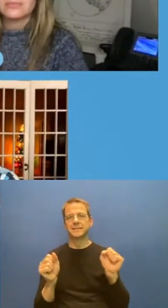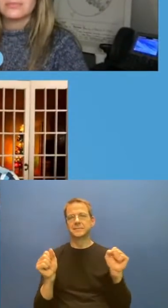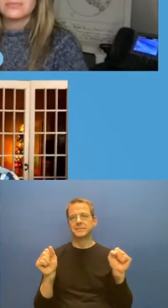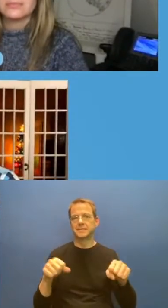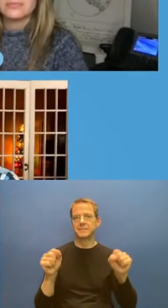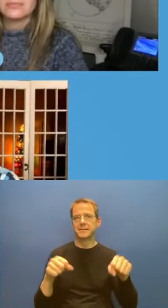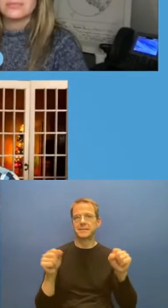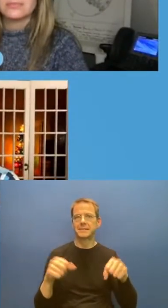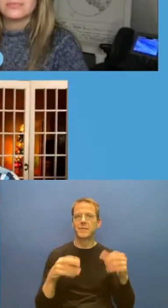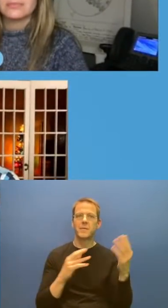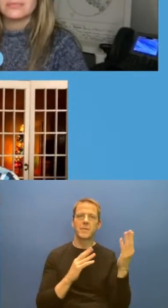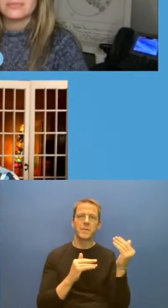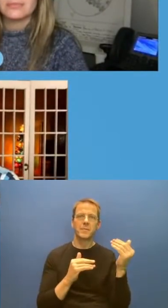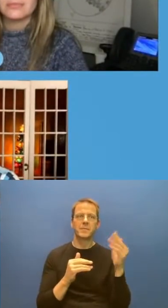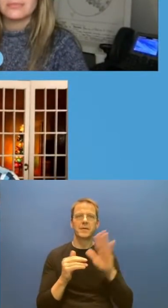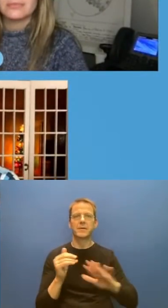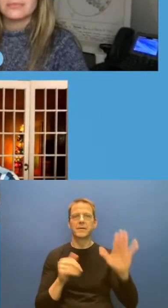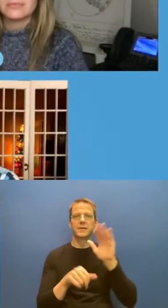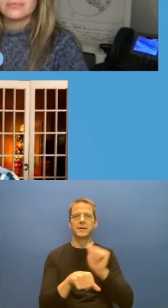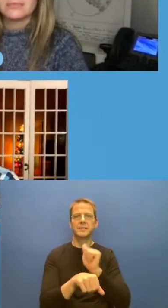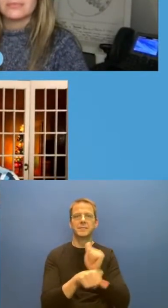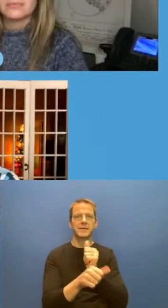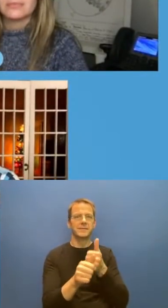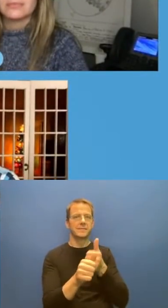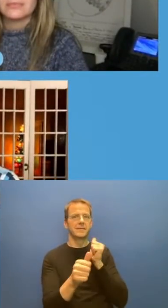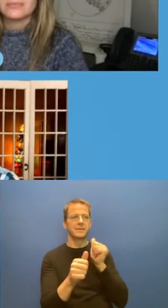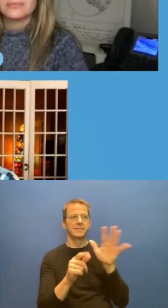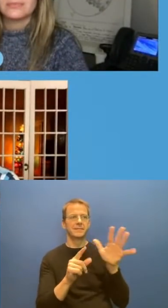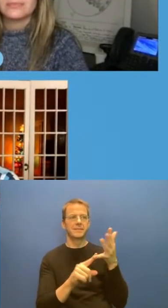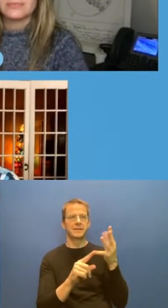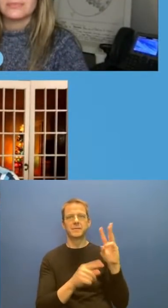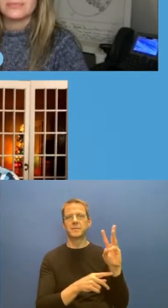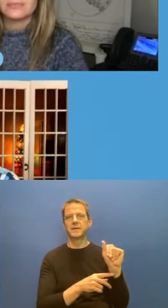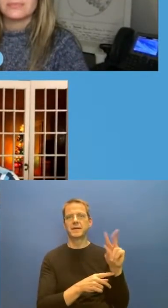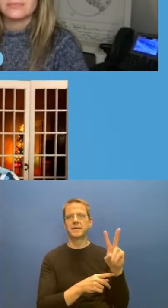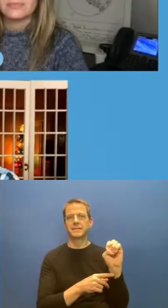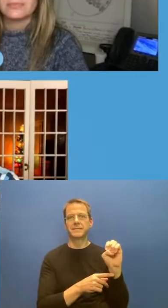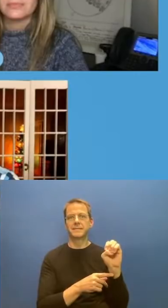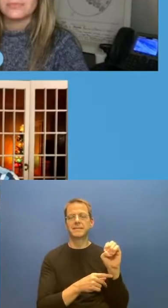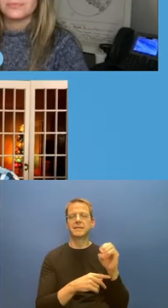this dive into the virus variants, what we do know,